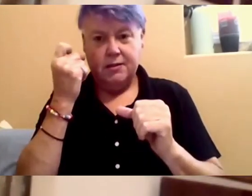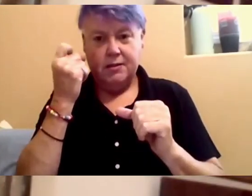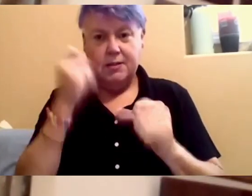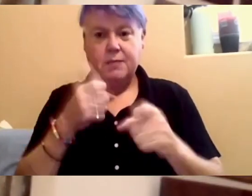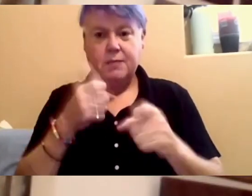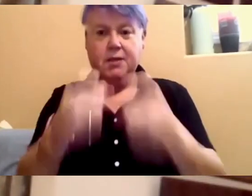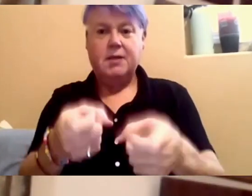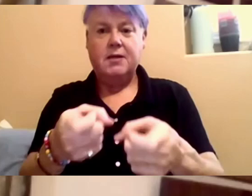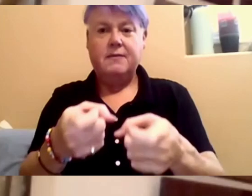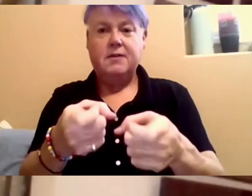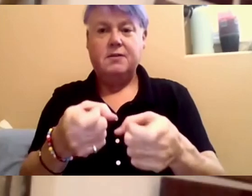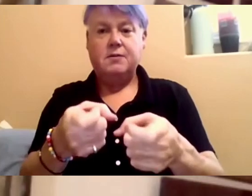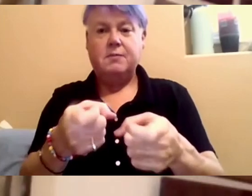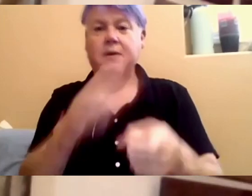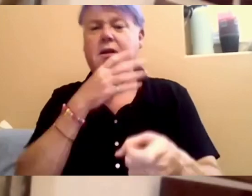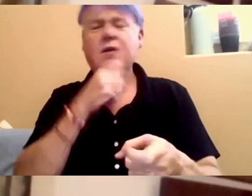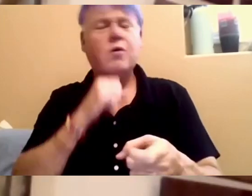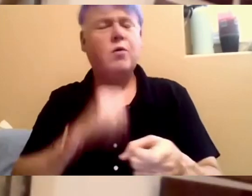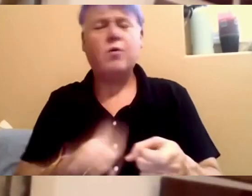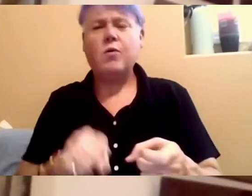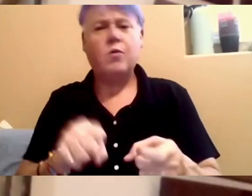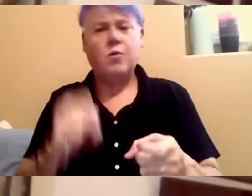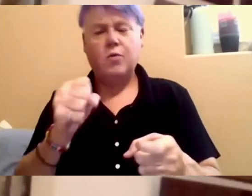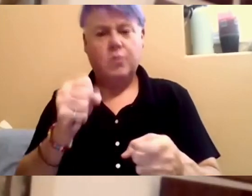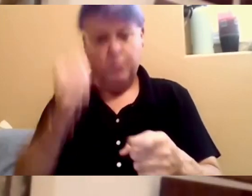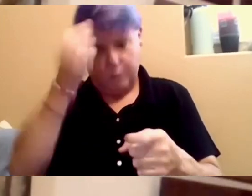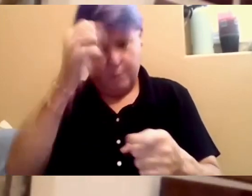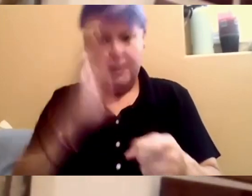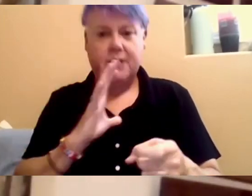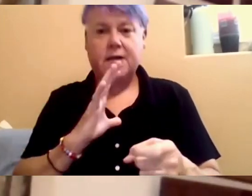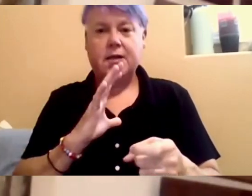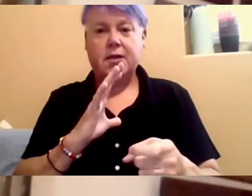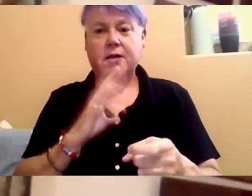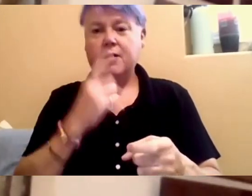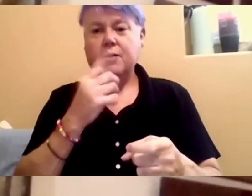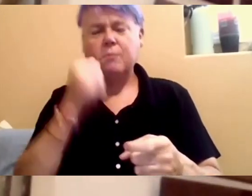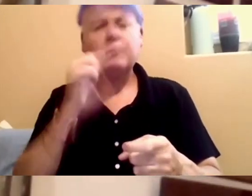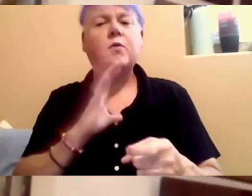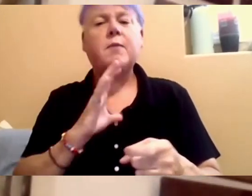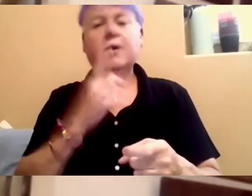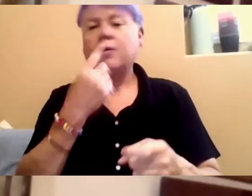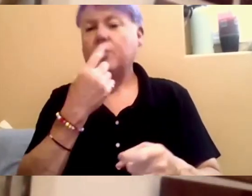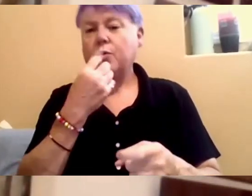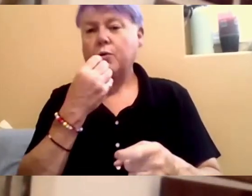by the old woman who owned it, Mrs. Orchard.